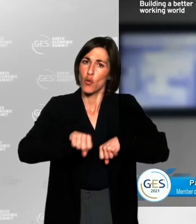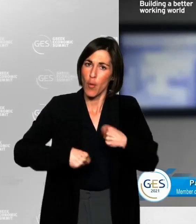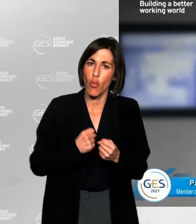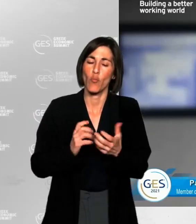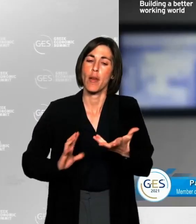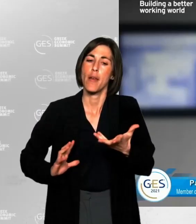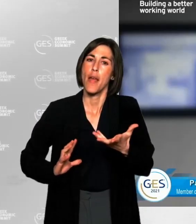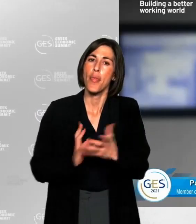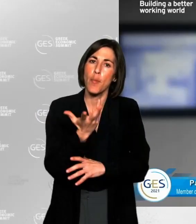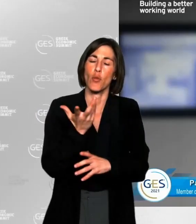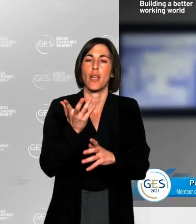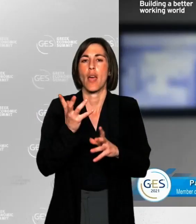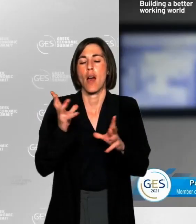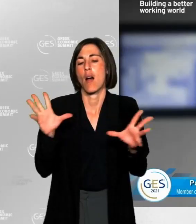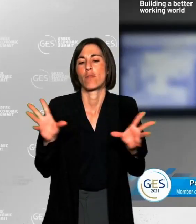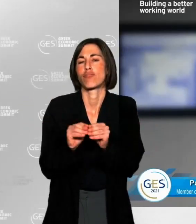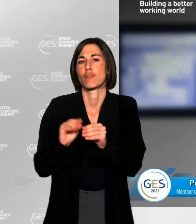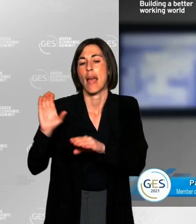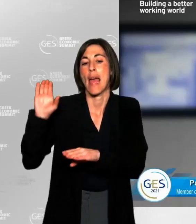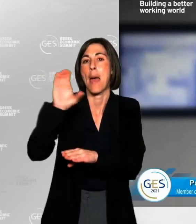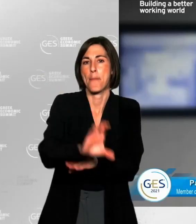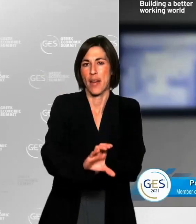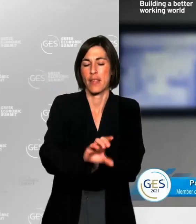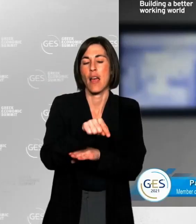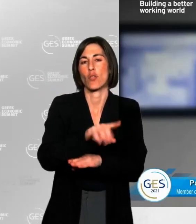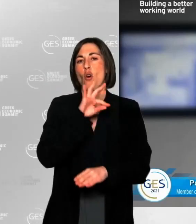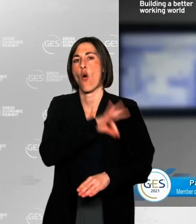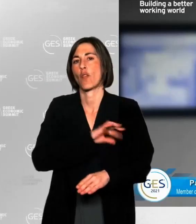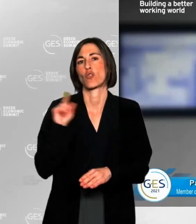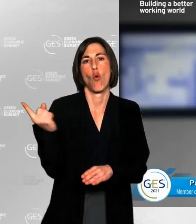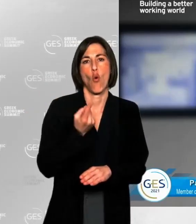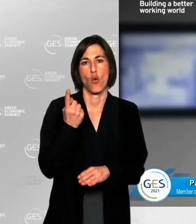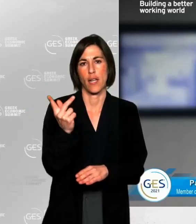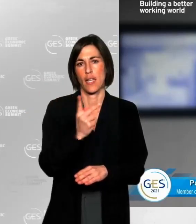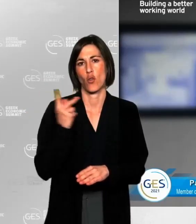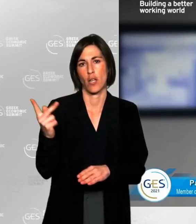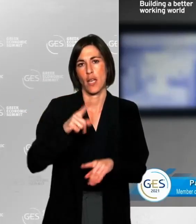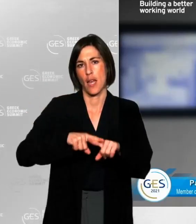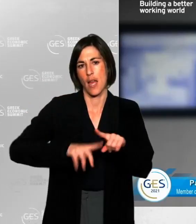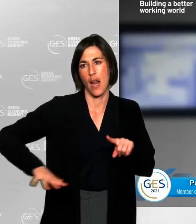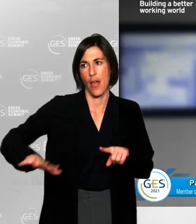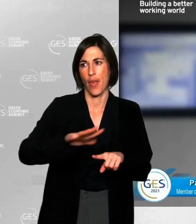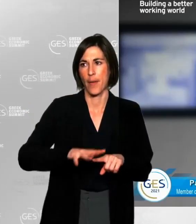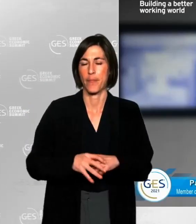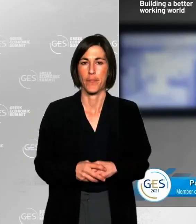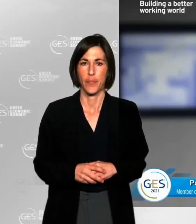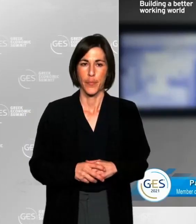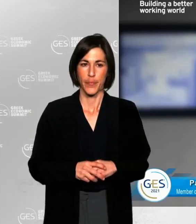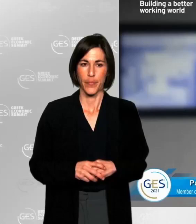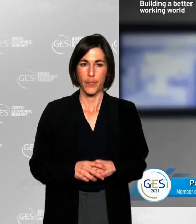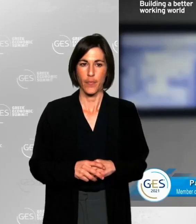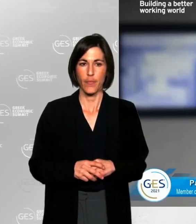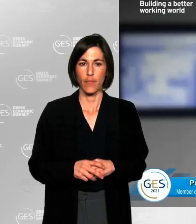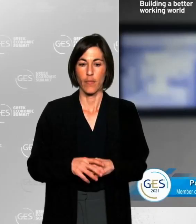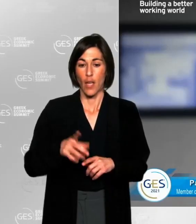society. We find ourselves in an area of increased focus on long-term value, sustainability, and